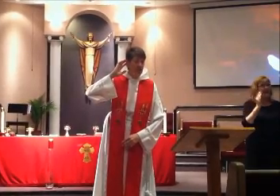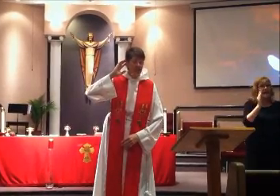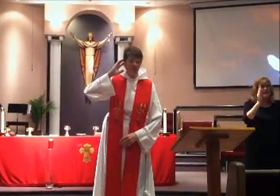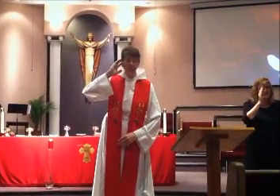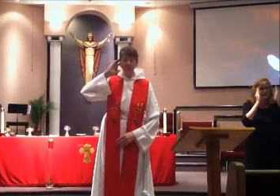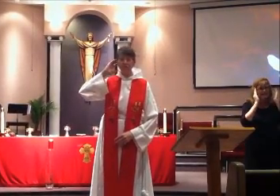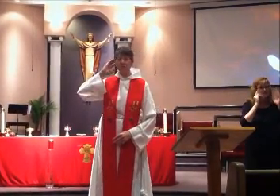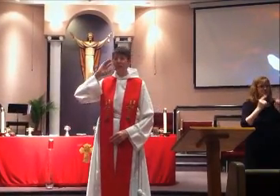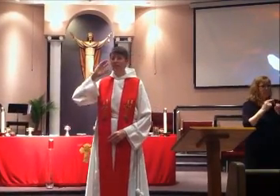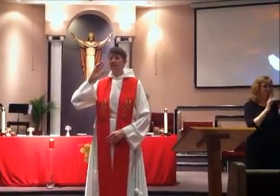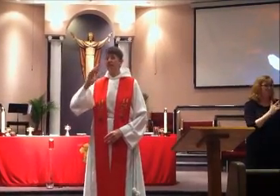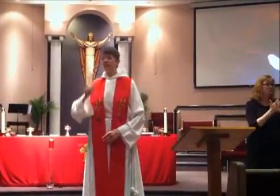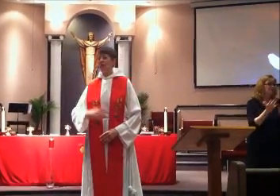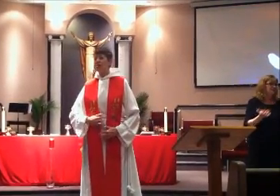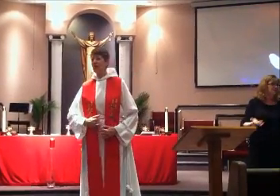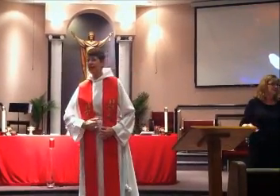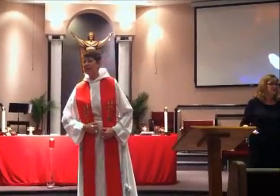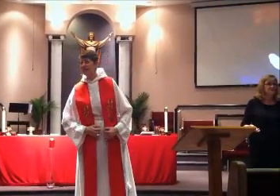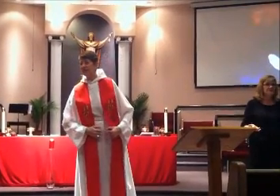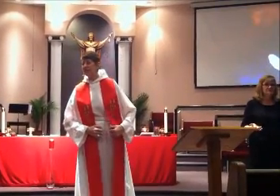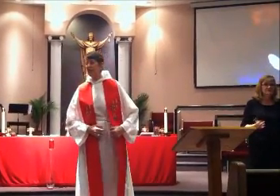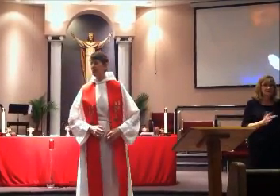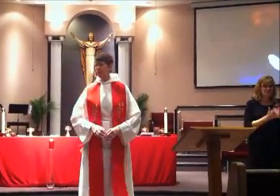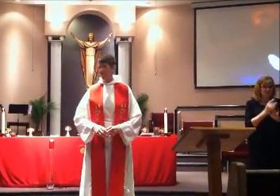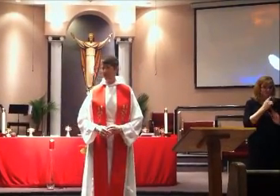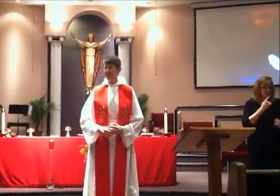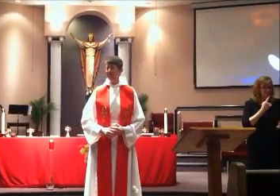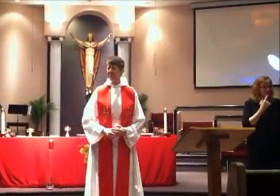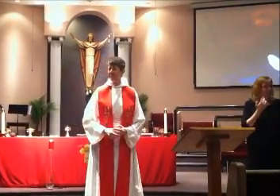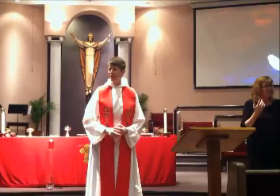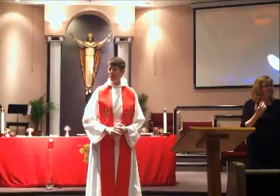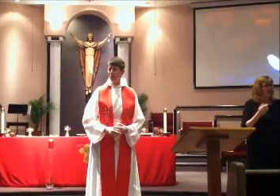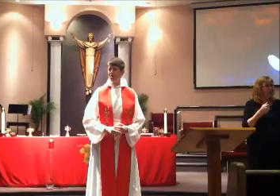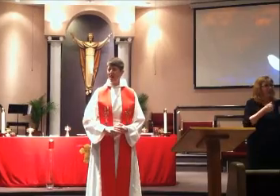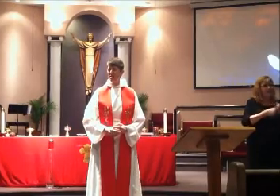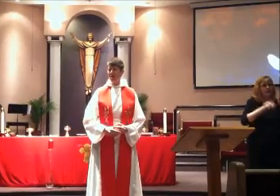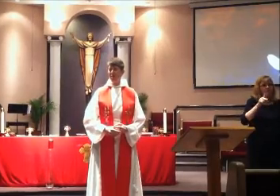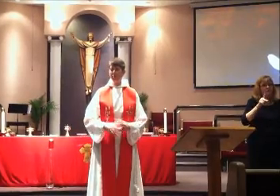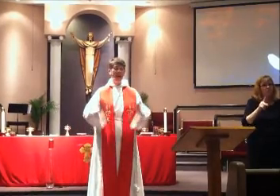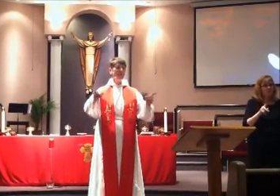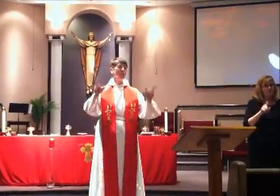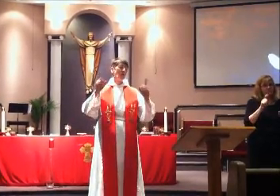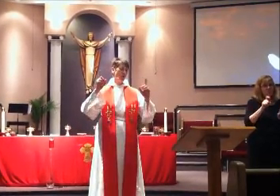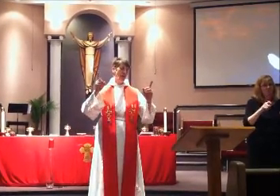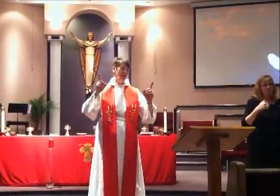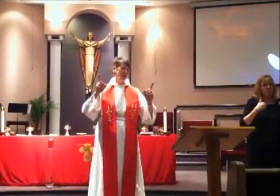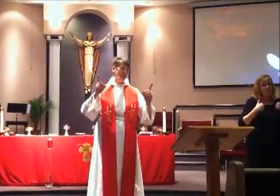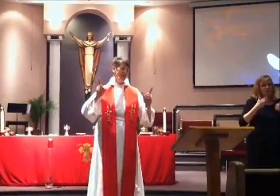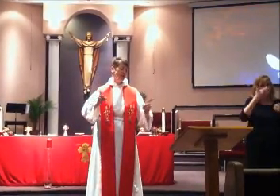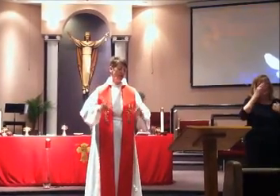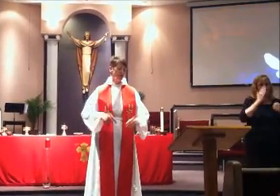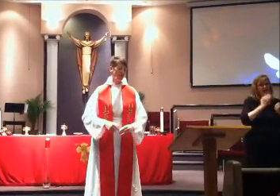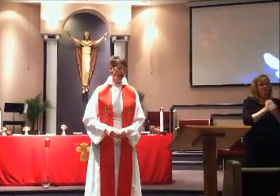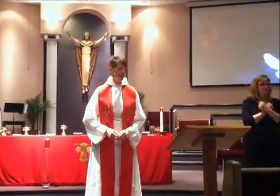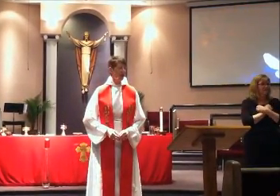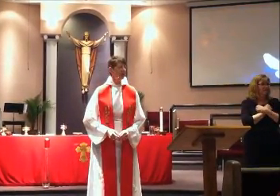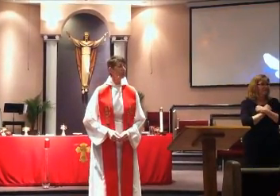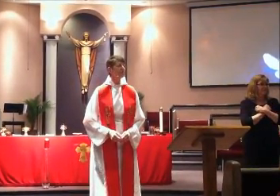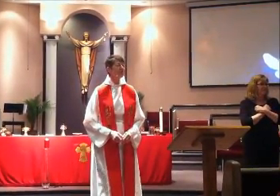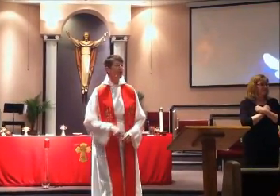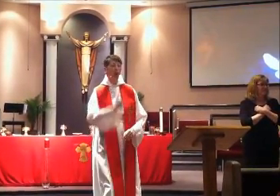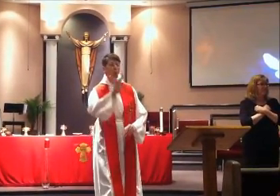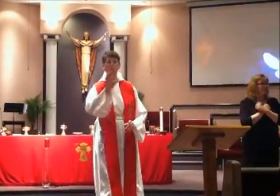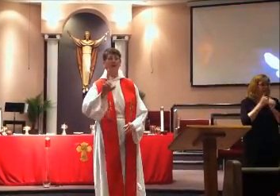Listening to Jesus, who said, everyone deserves God's love. Everyone deserves God's